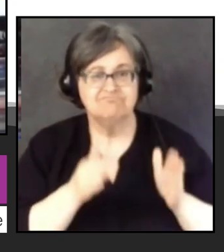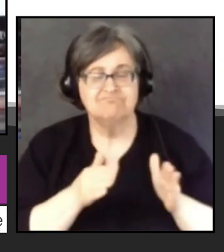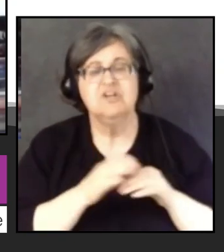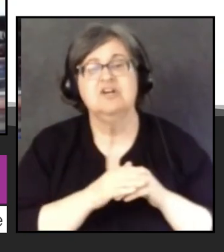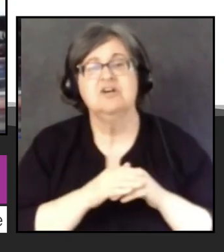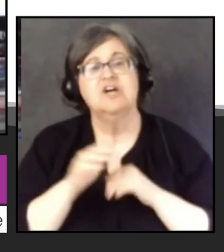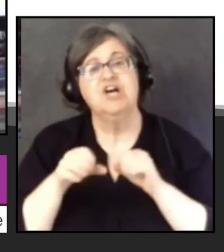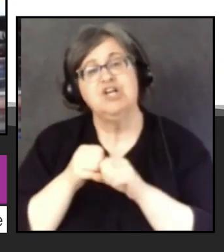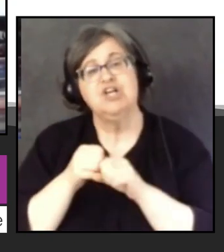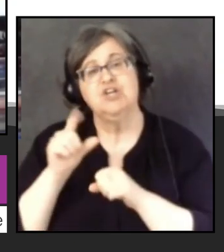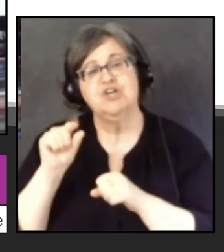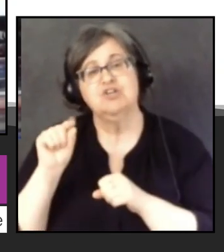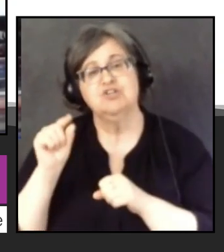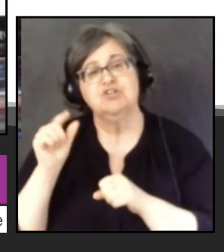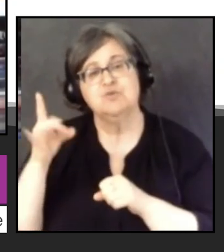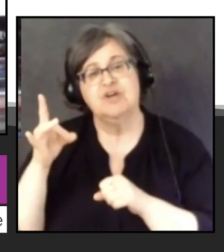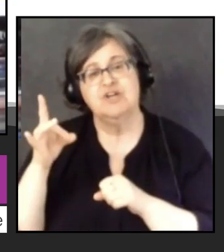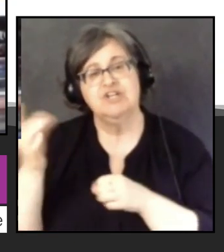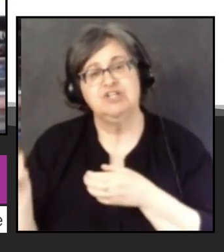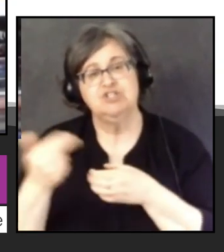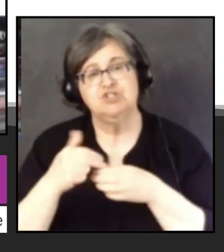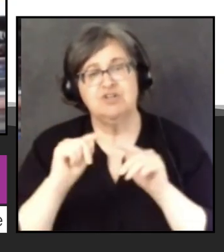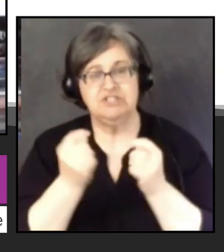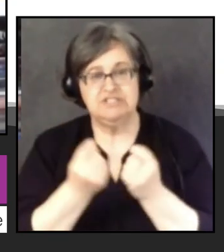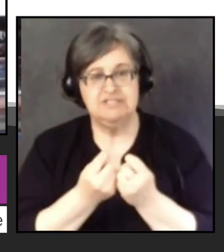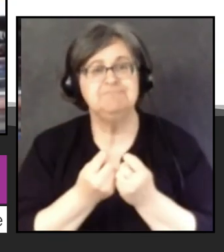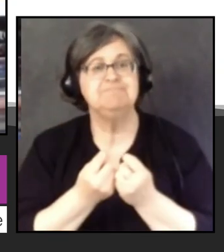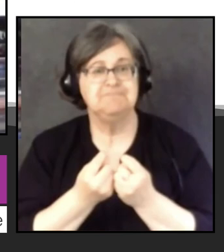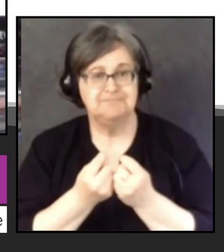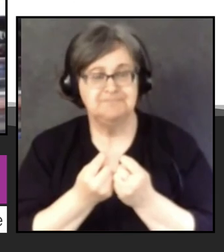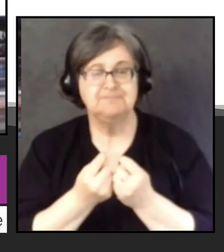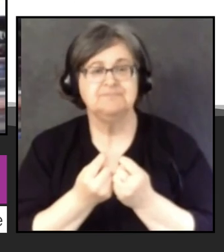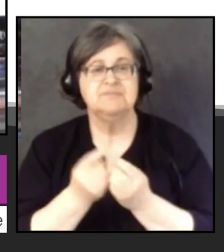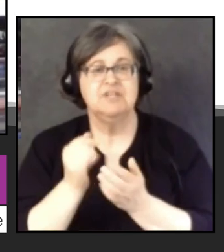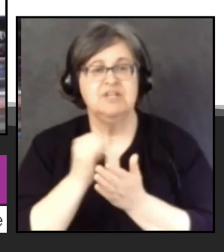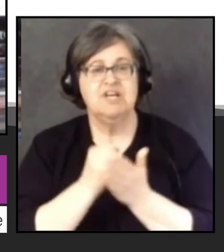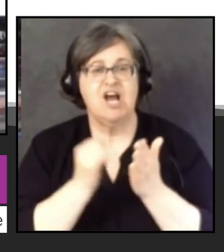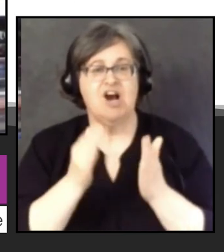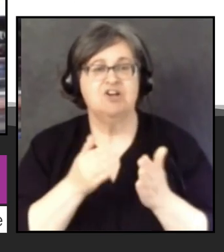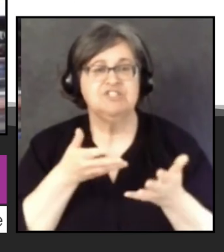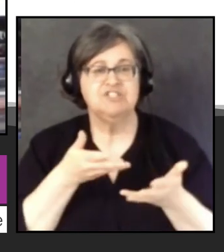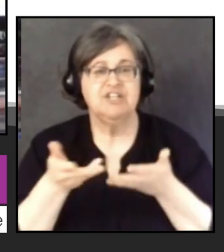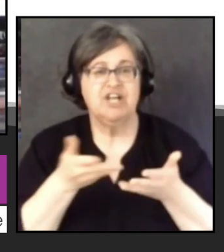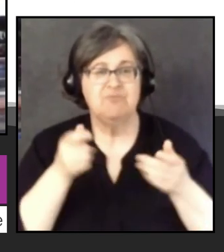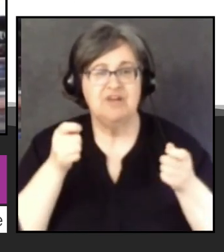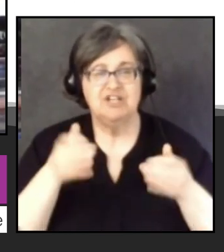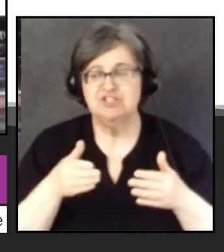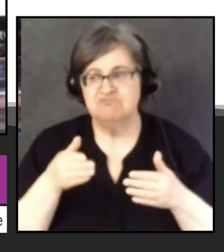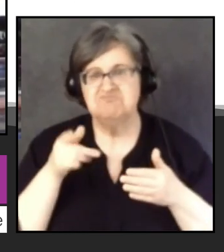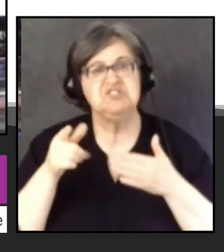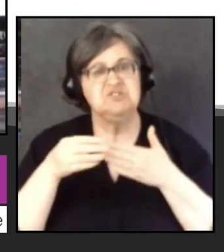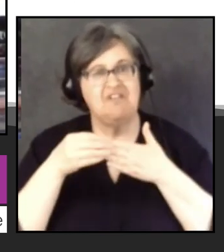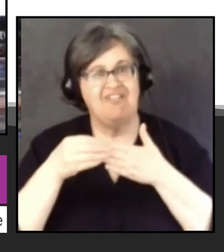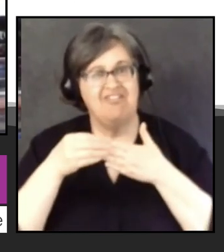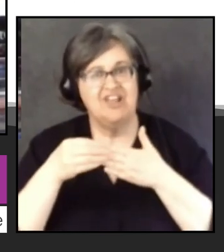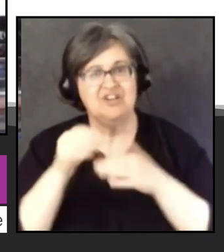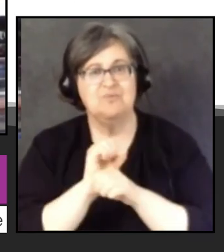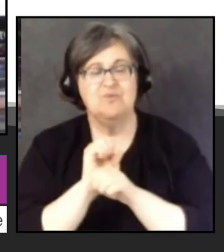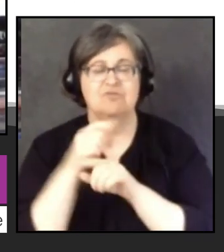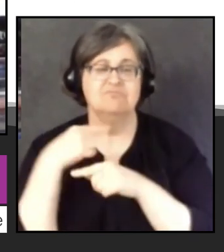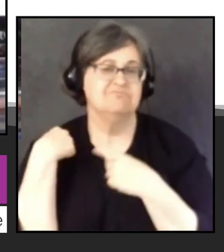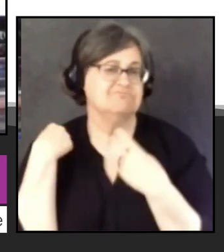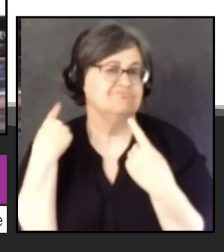on the team as a team member, our artist engagement manager, and has led that work for the